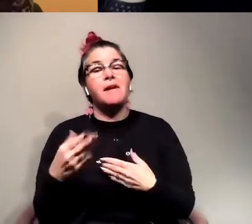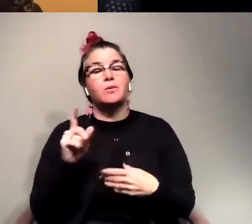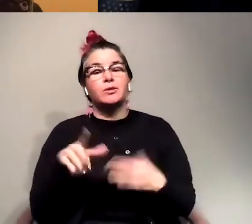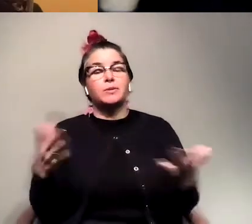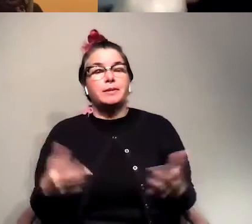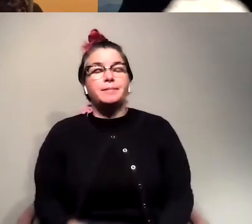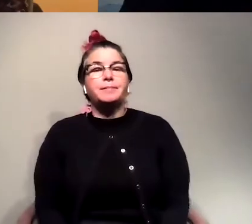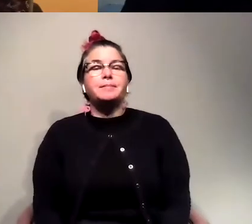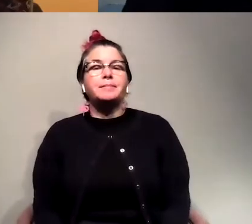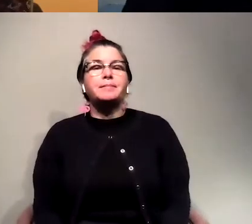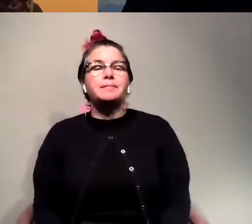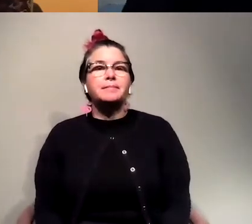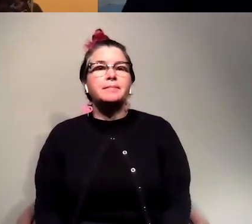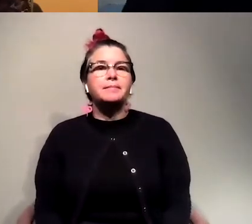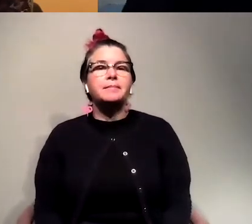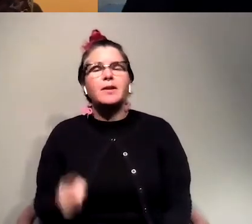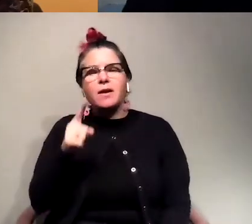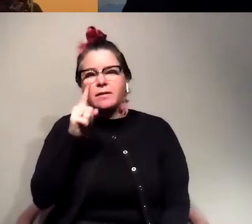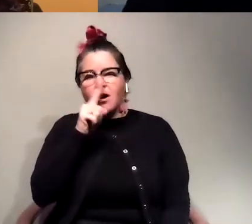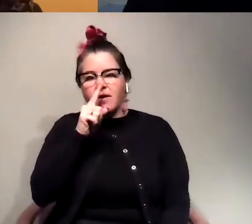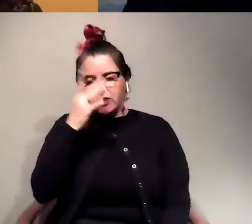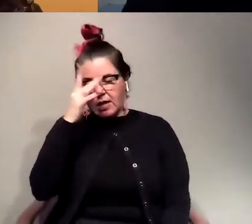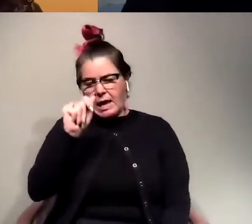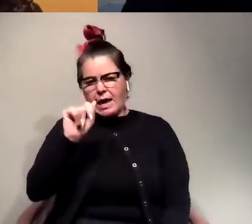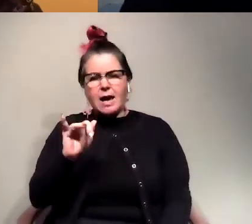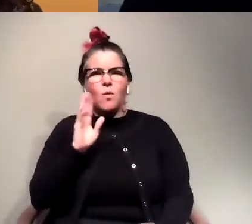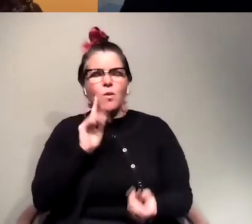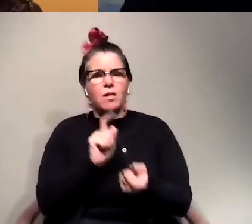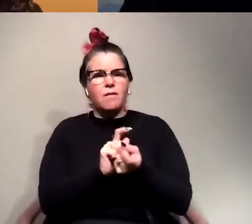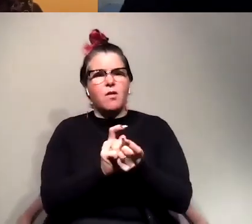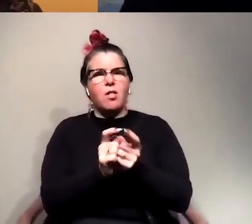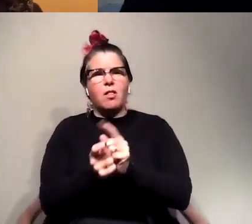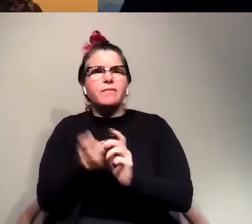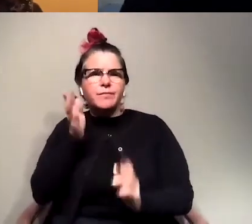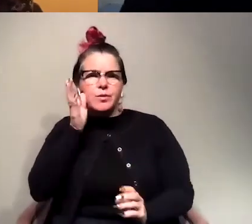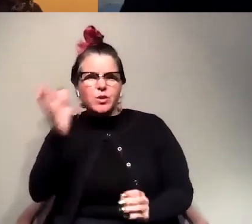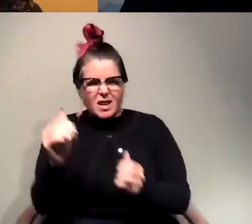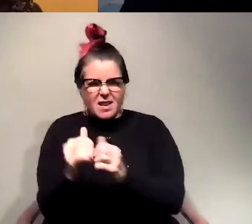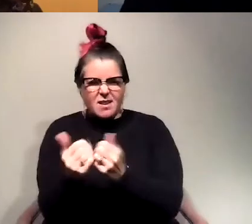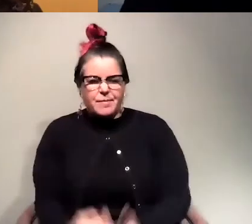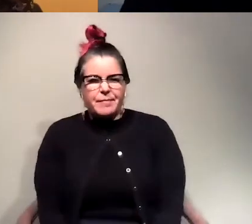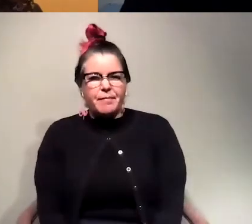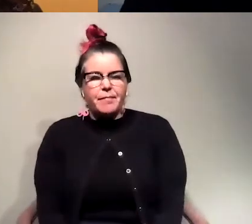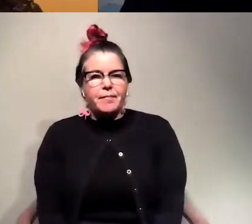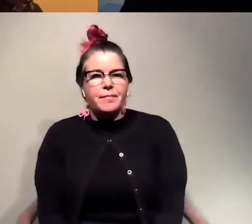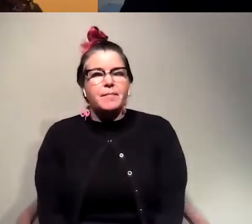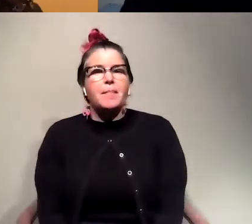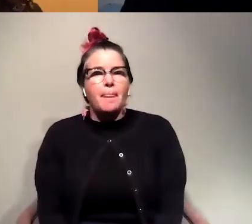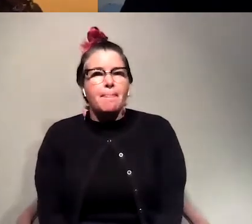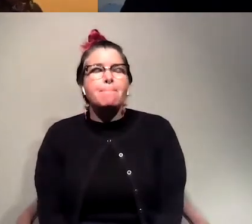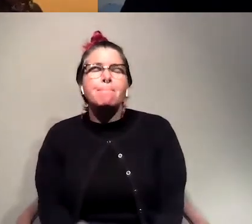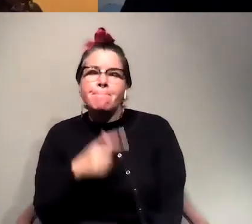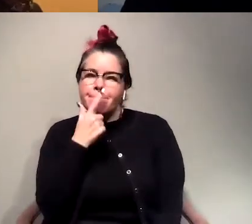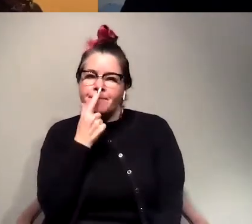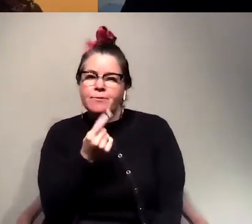is, how do you think artificial intelligence will evolve in the future? Ooh, so that's an interesting